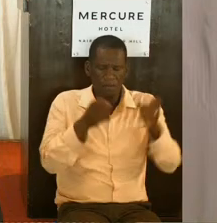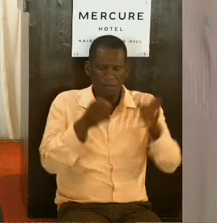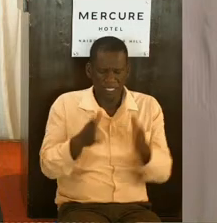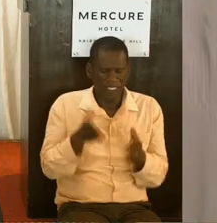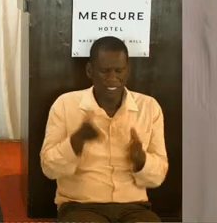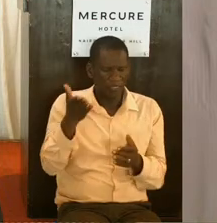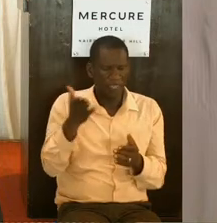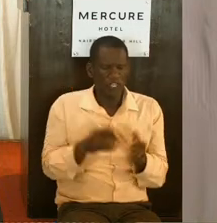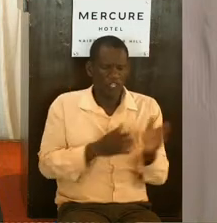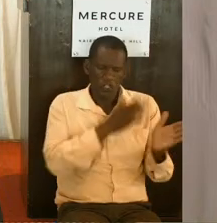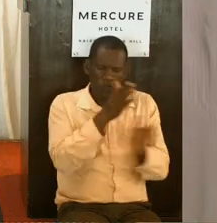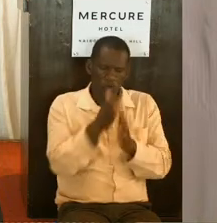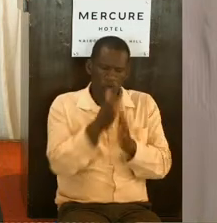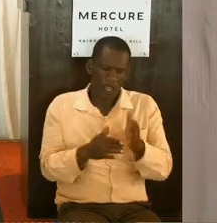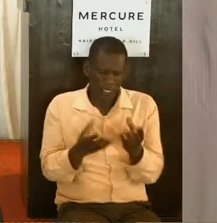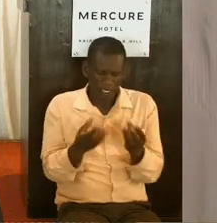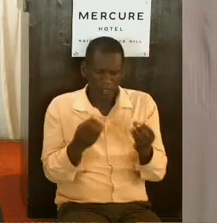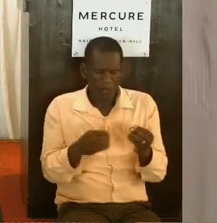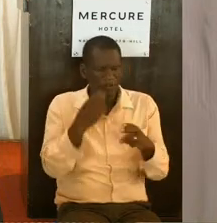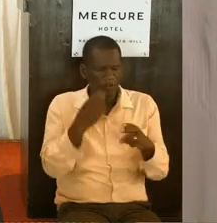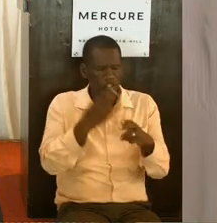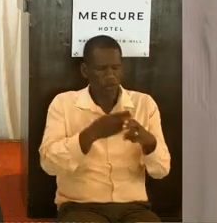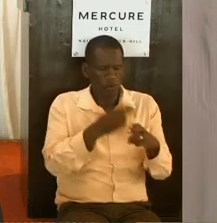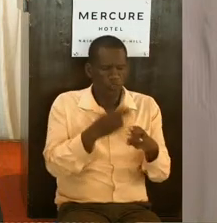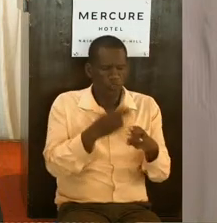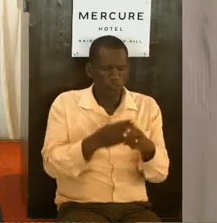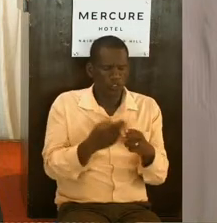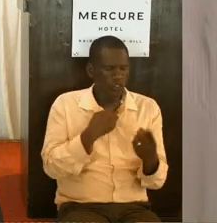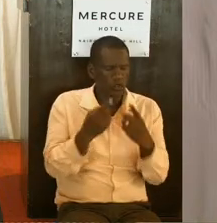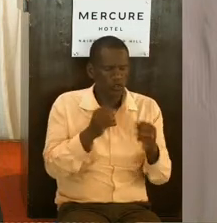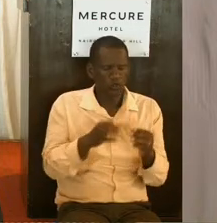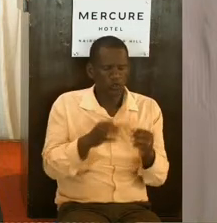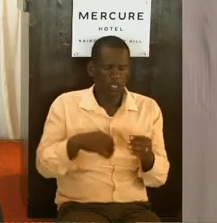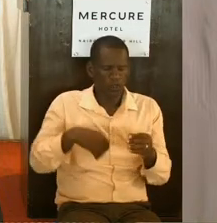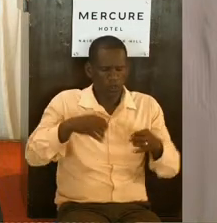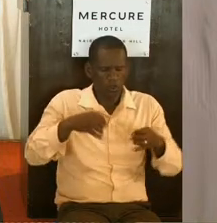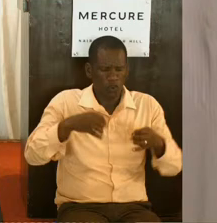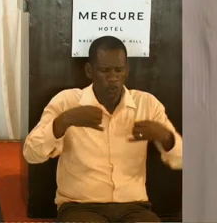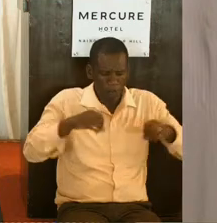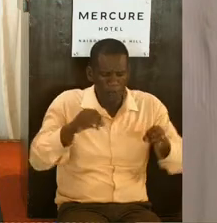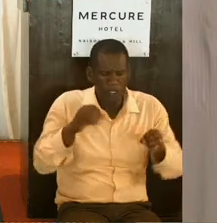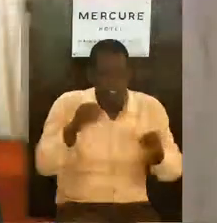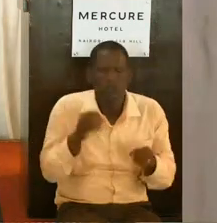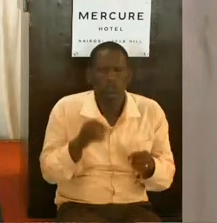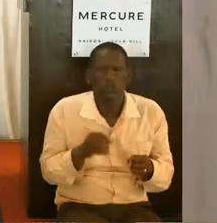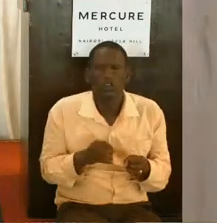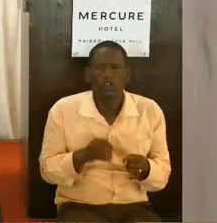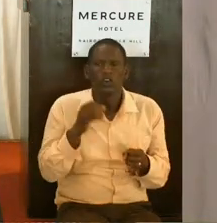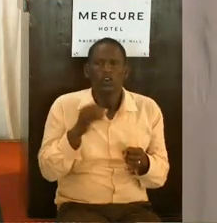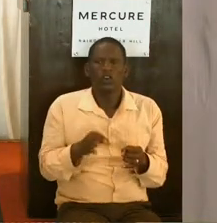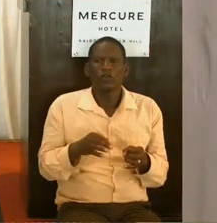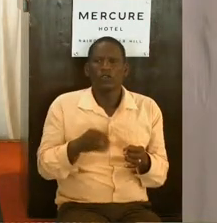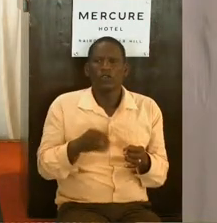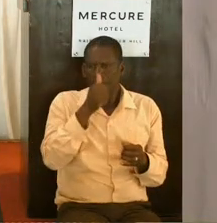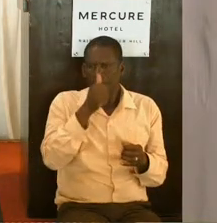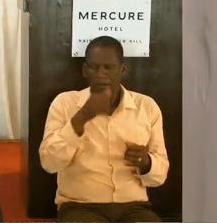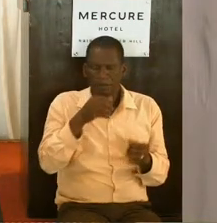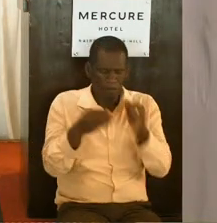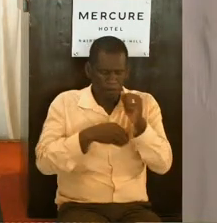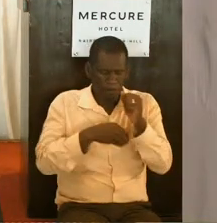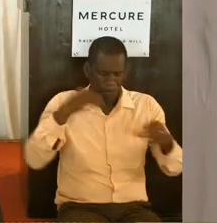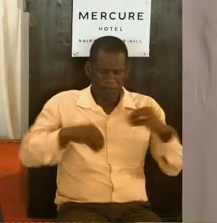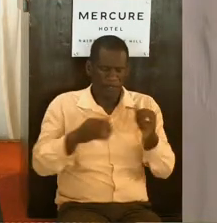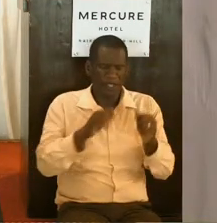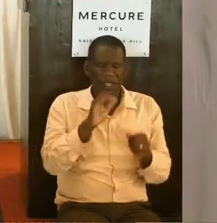to organize and simplify the tools to speak to the operator operationalization of the bribery act and